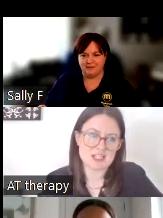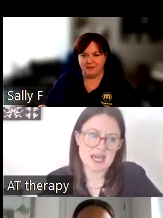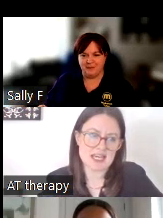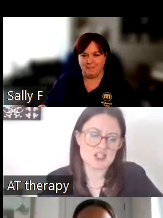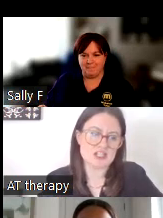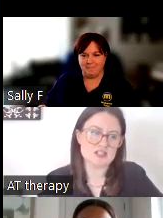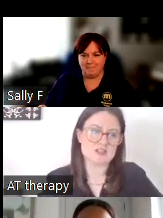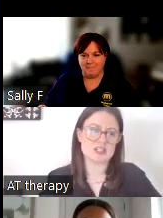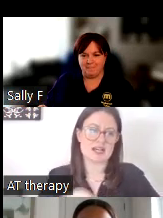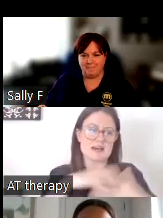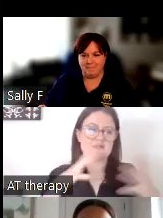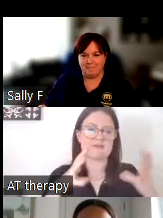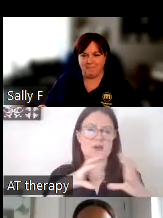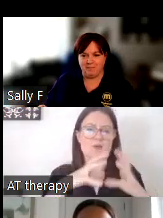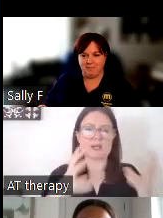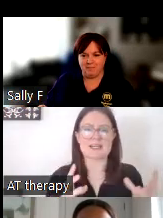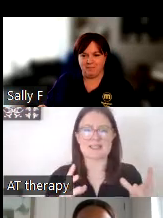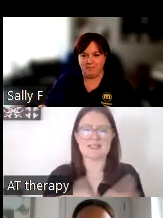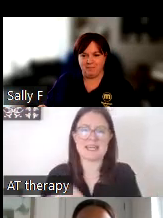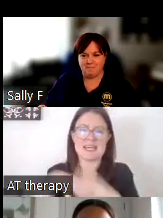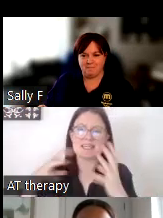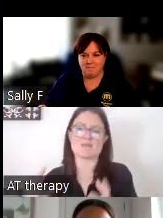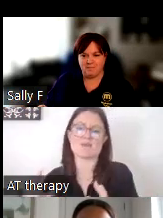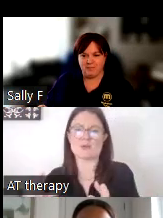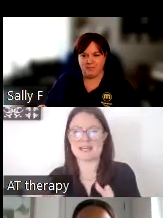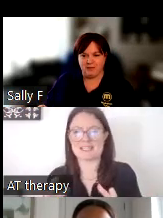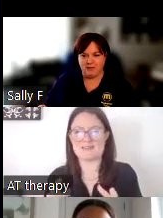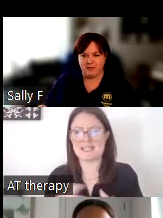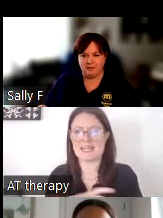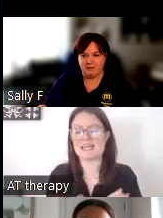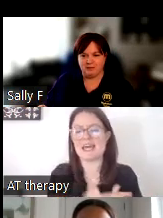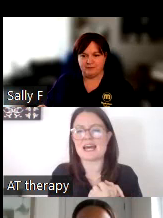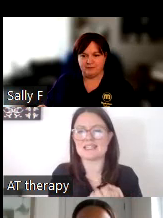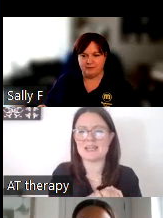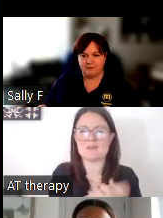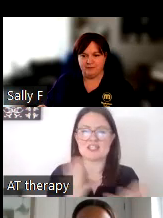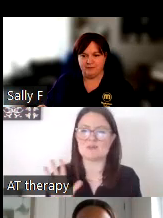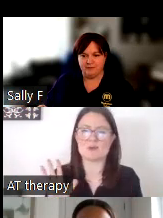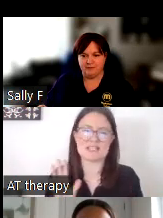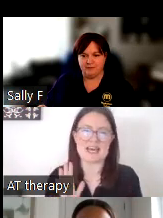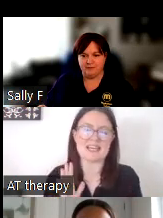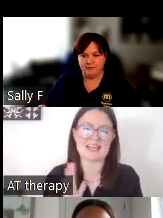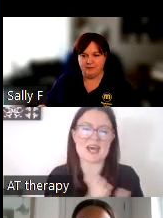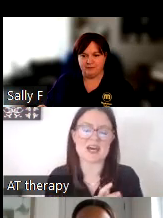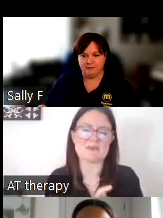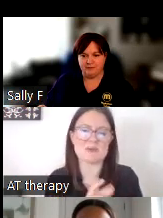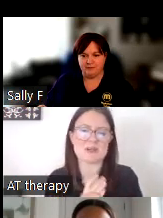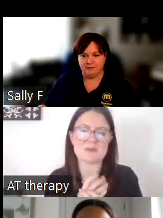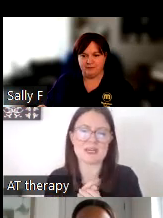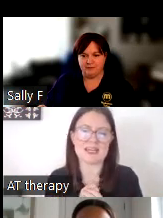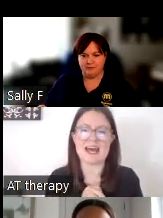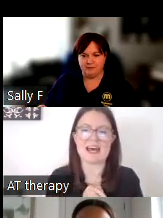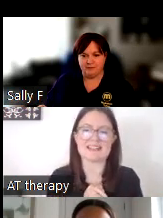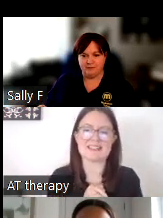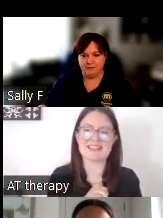access her education. So she'd have a work activity and then a reward activity. And imagine one day we